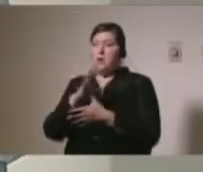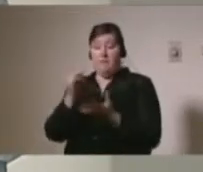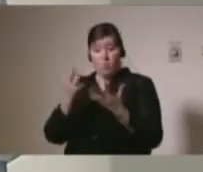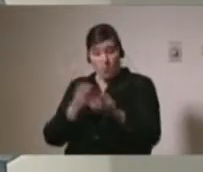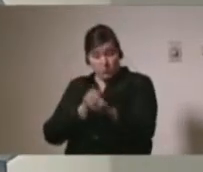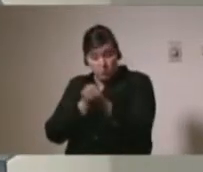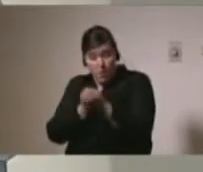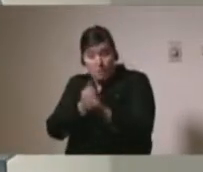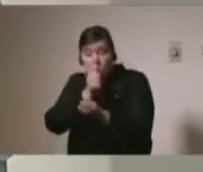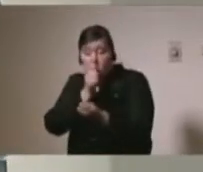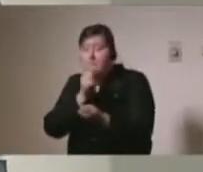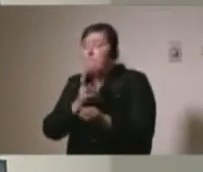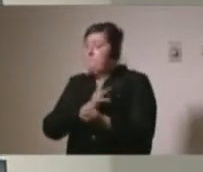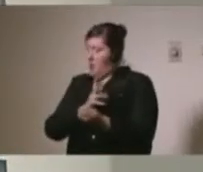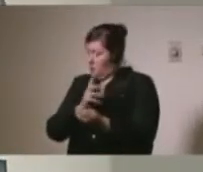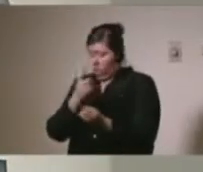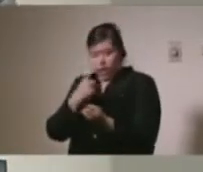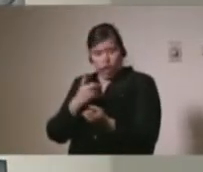support.